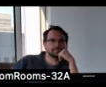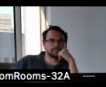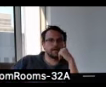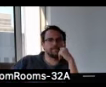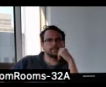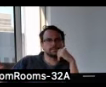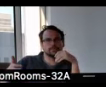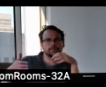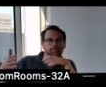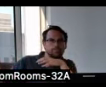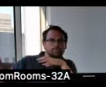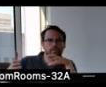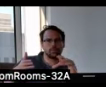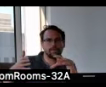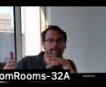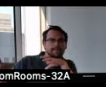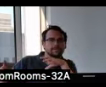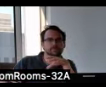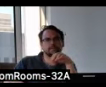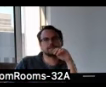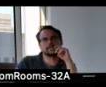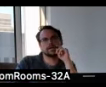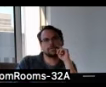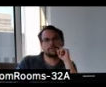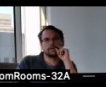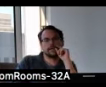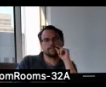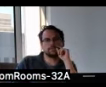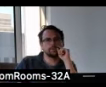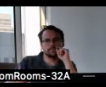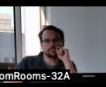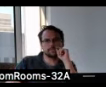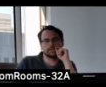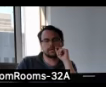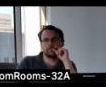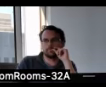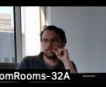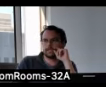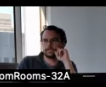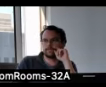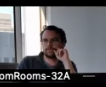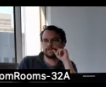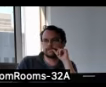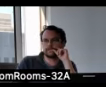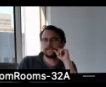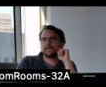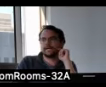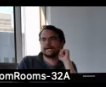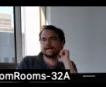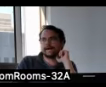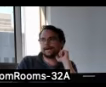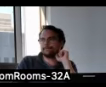do this stuff. And it's sort of, we have the expertise to help do it, and we're just making a